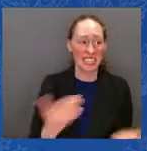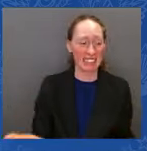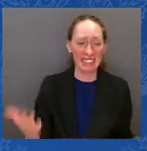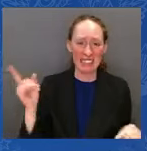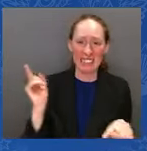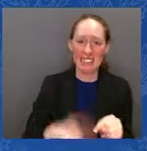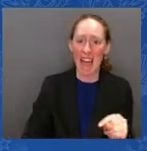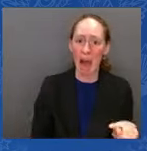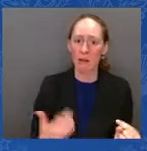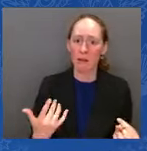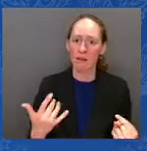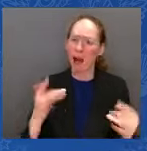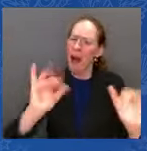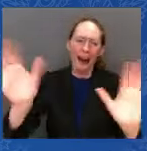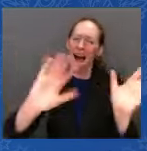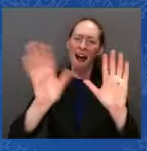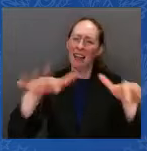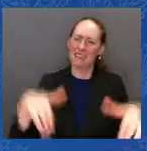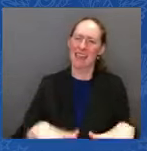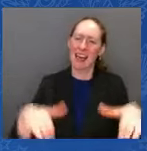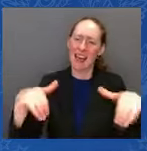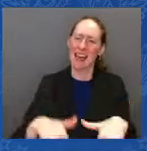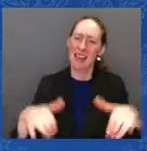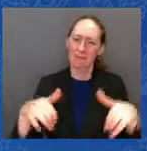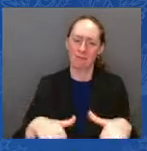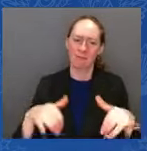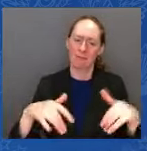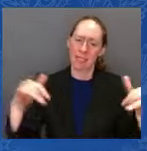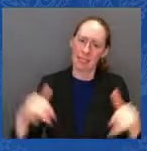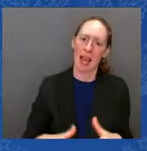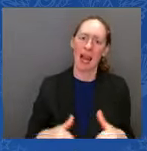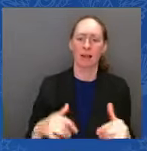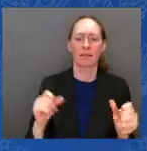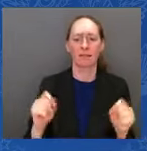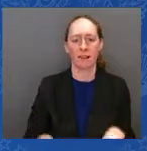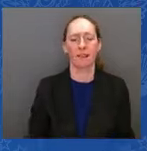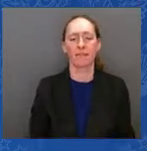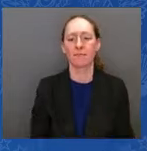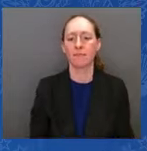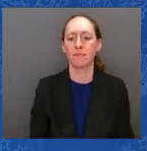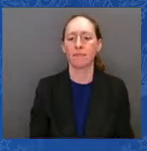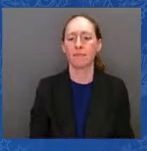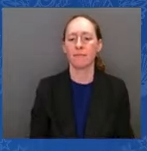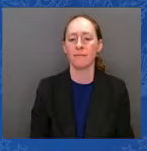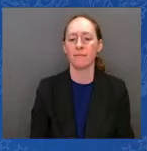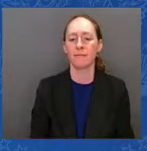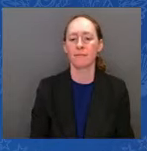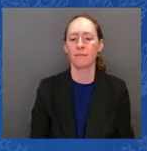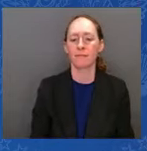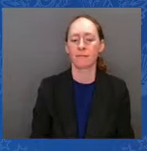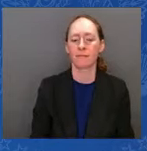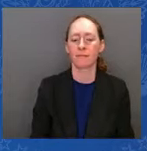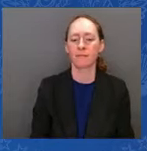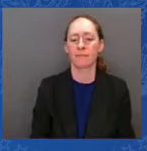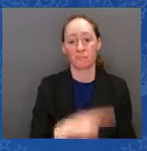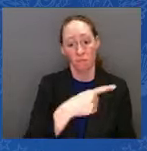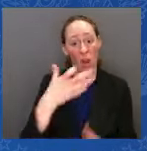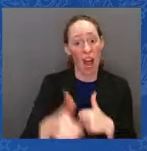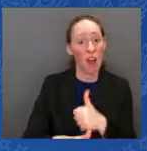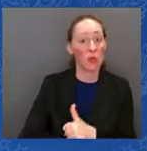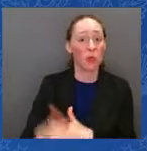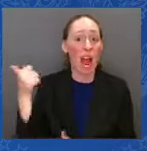all across America. This is no time to put all this at risk, to threaten a recession, to put at risk millions of jobs, to